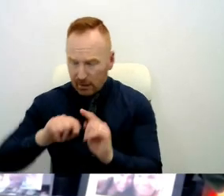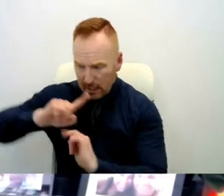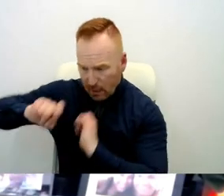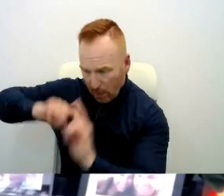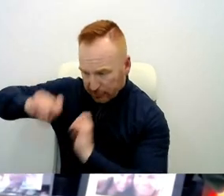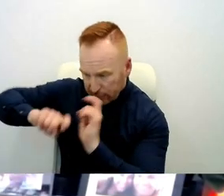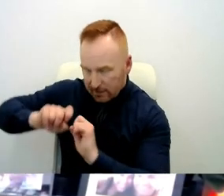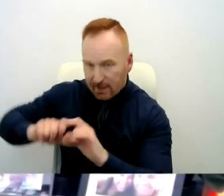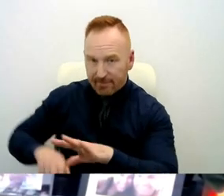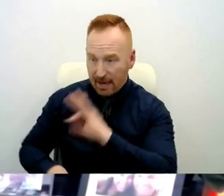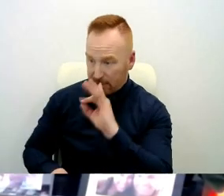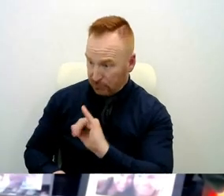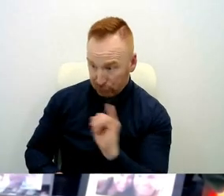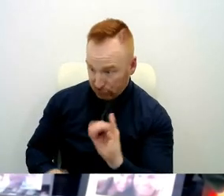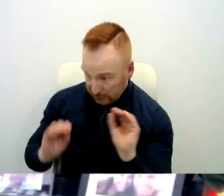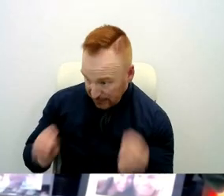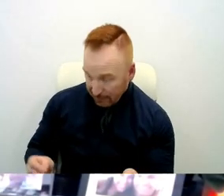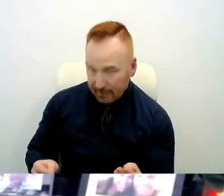driver.